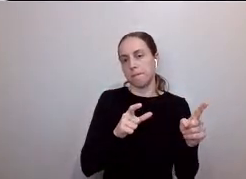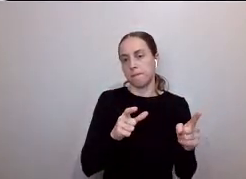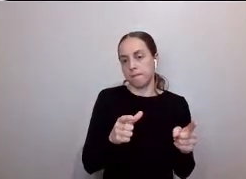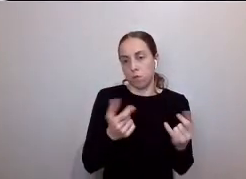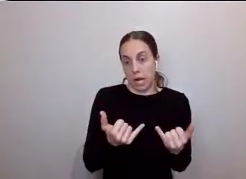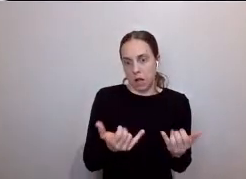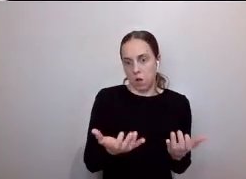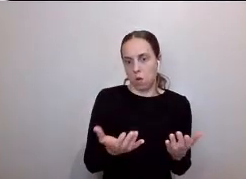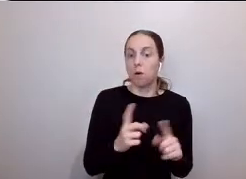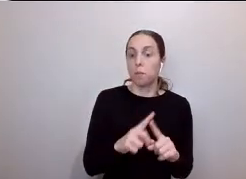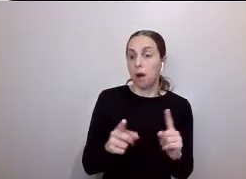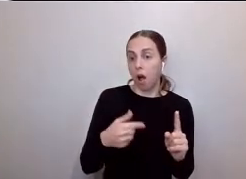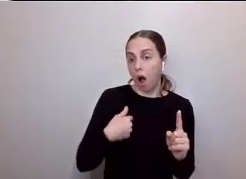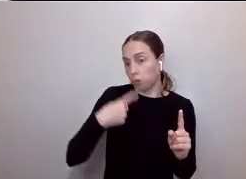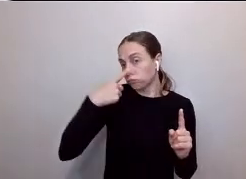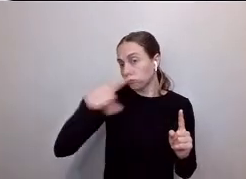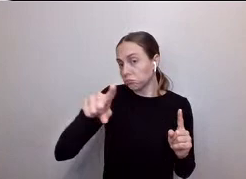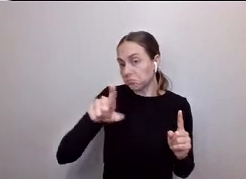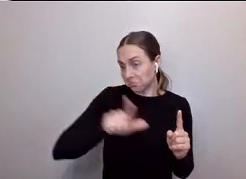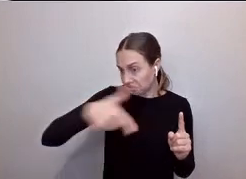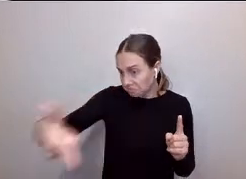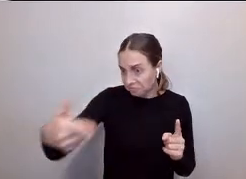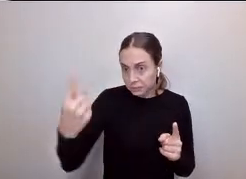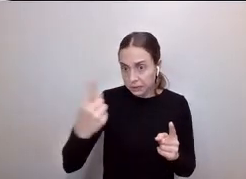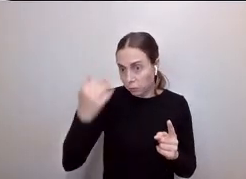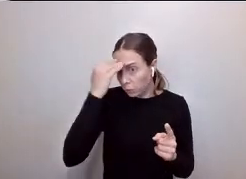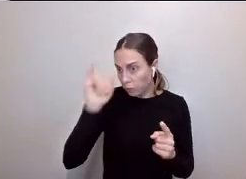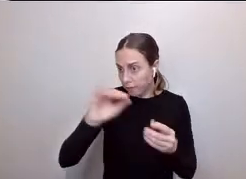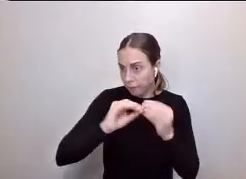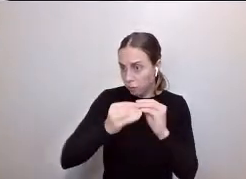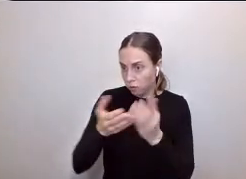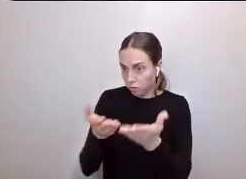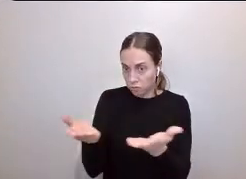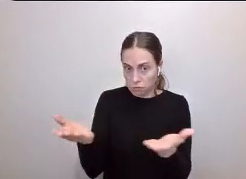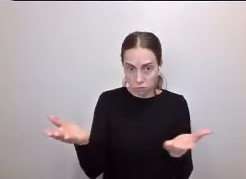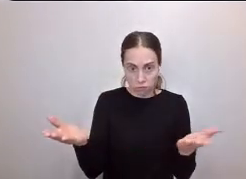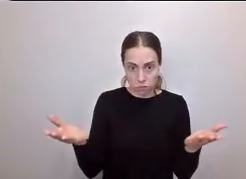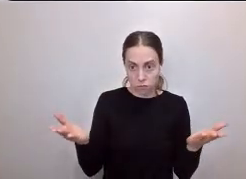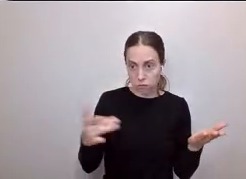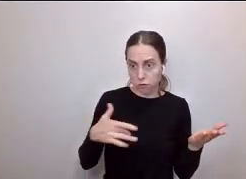somebody that does, as you feel appropriate.